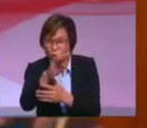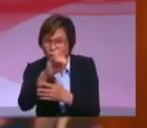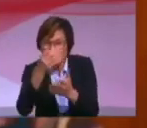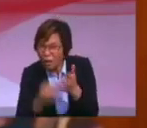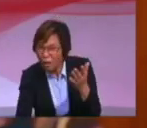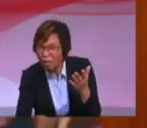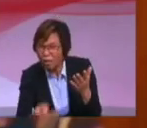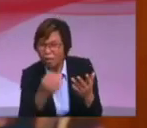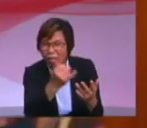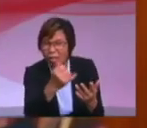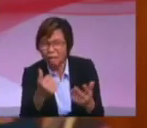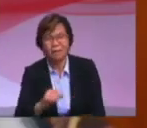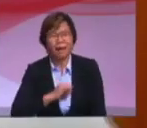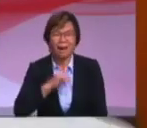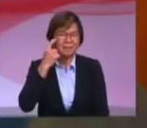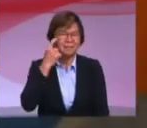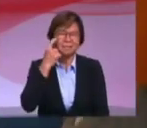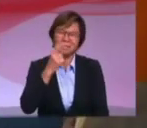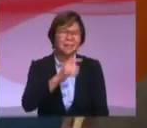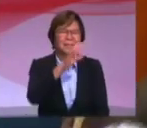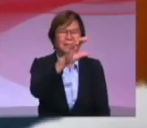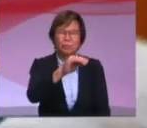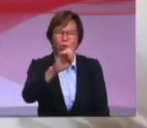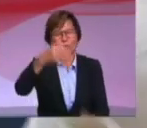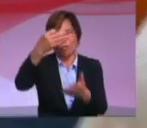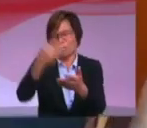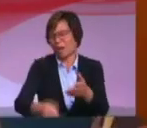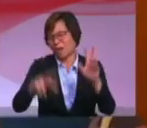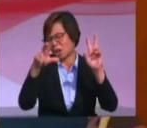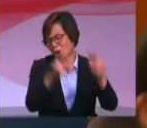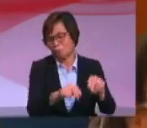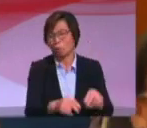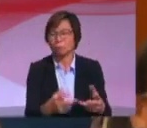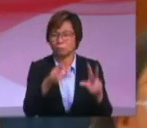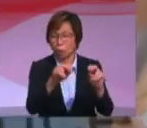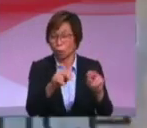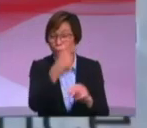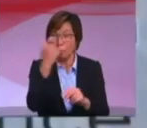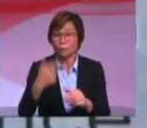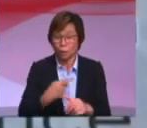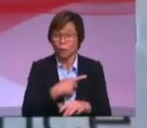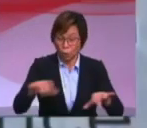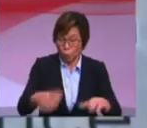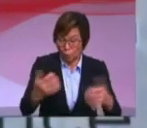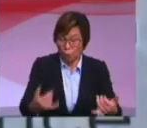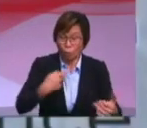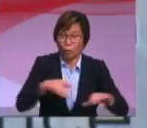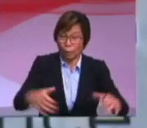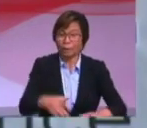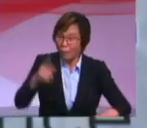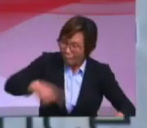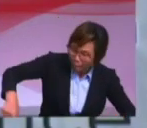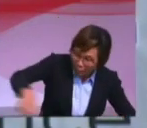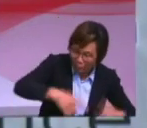thank you very much i don't consider cmco as fail but this is the activities he the activity that we are doing is a public health